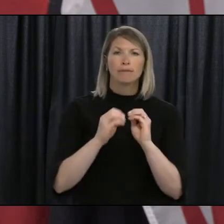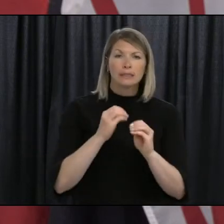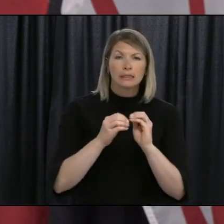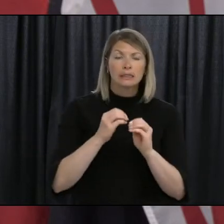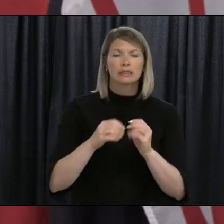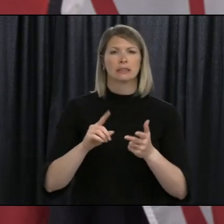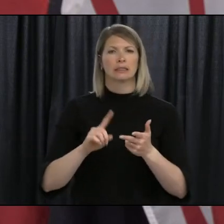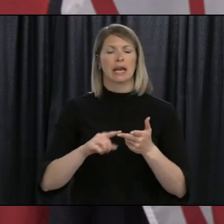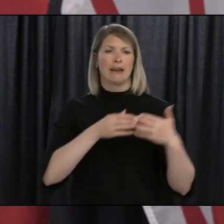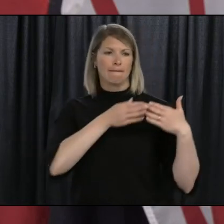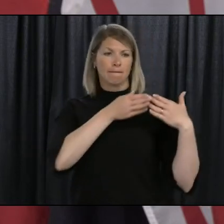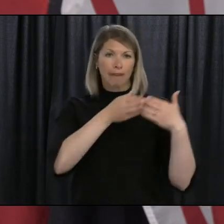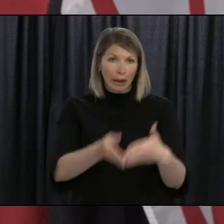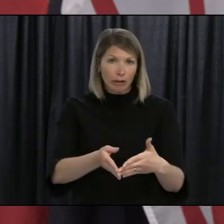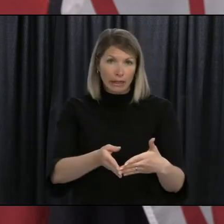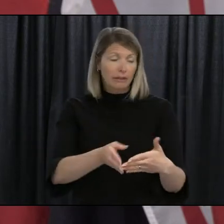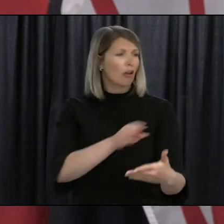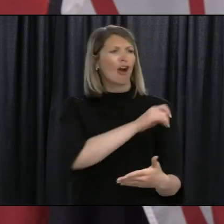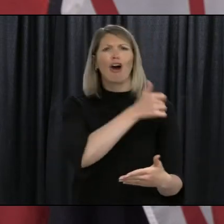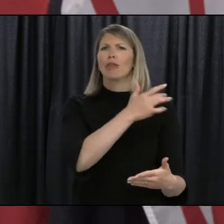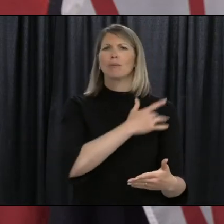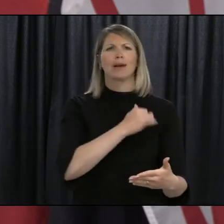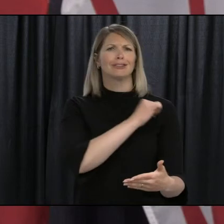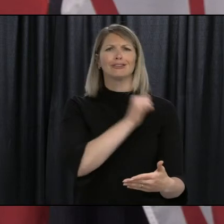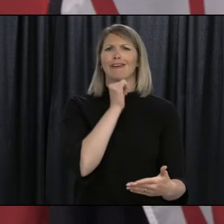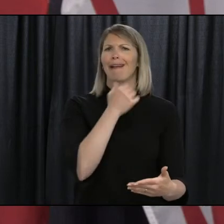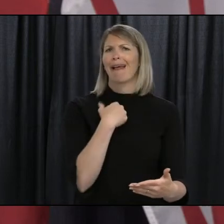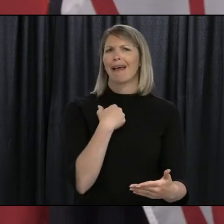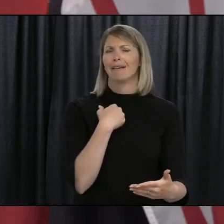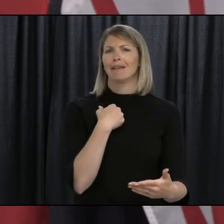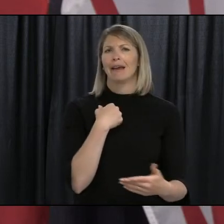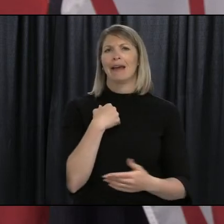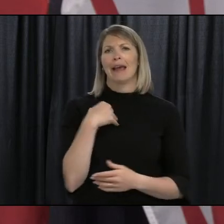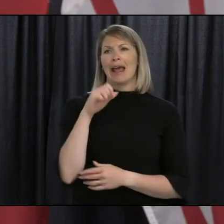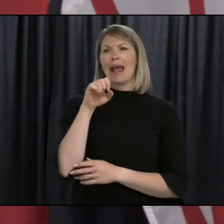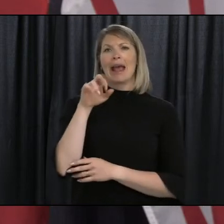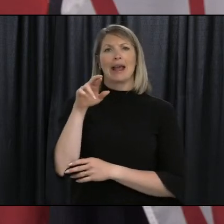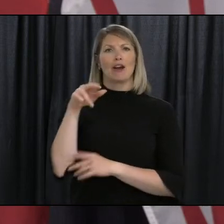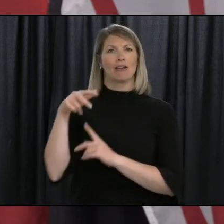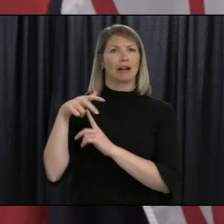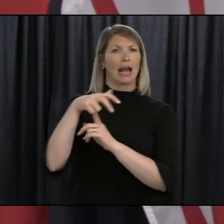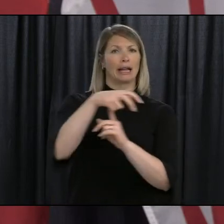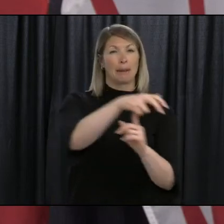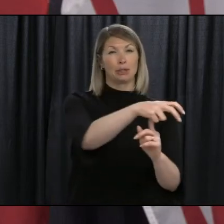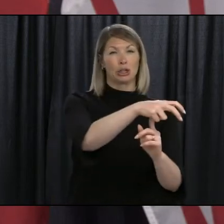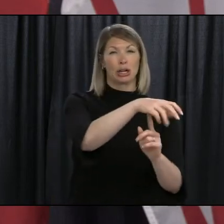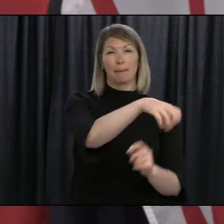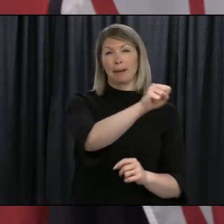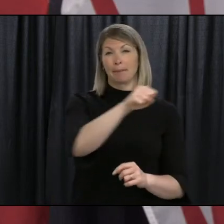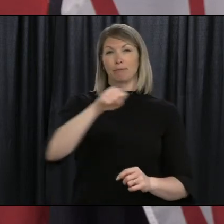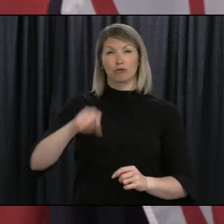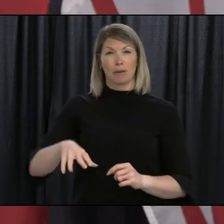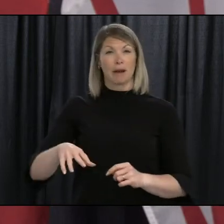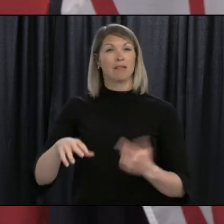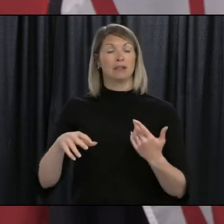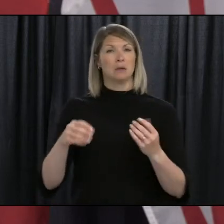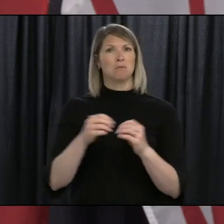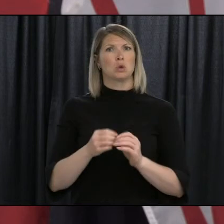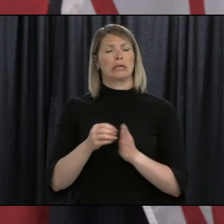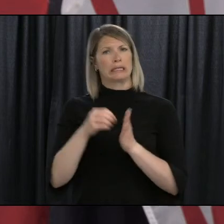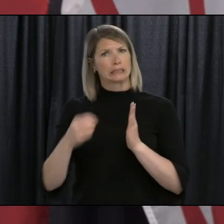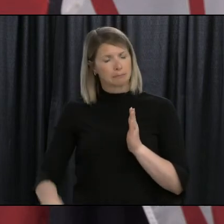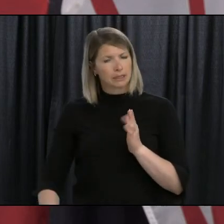that they don't rely on in other provinces. Air ambulance costs are higher here. There are more healthcare facilities